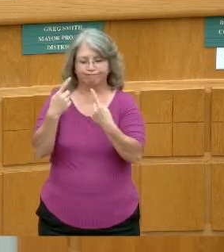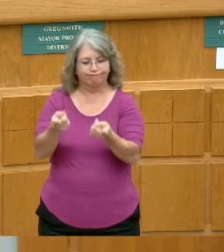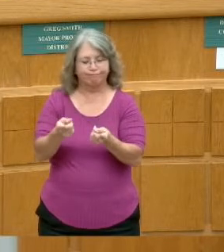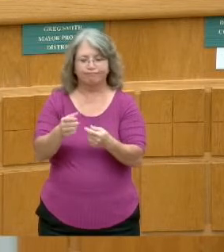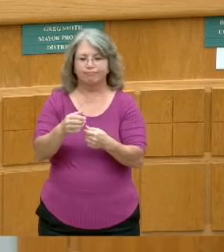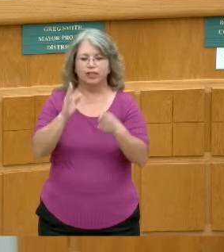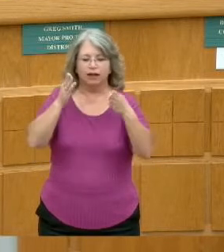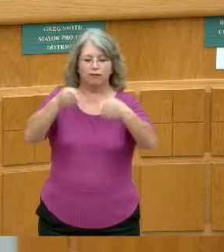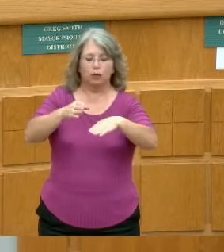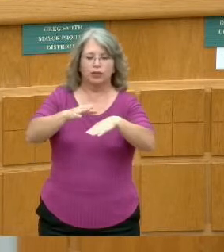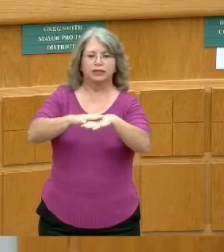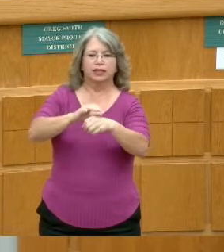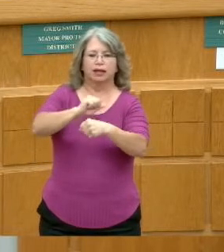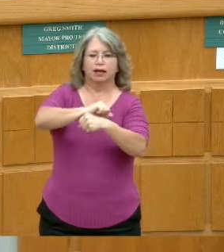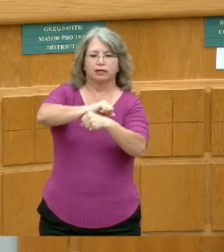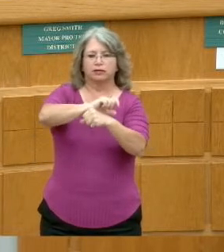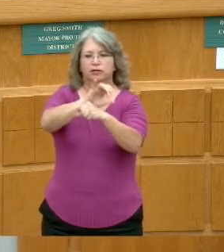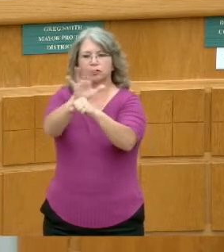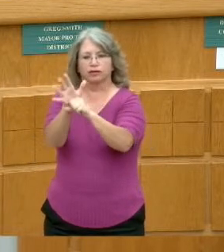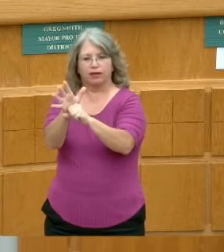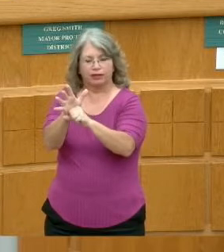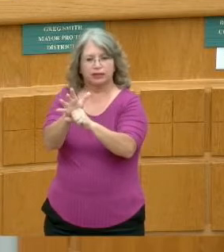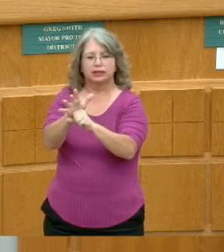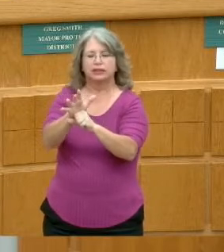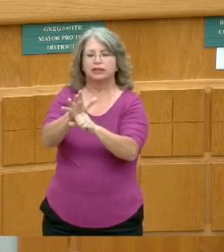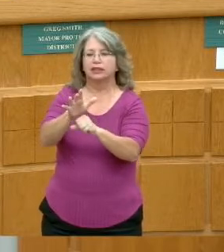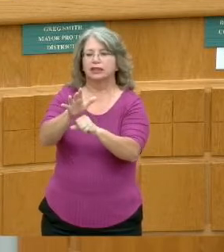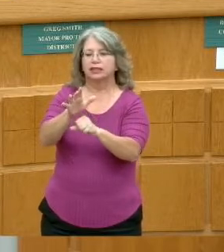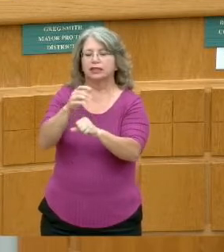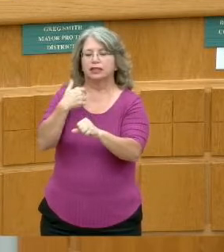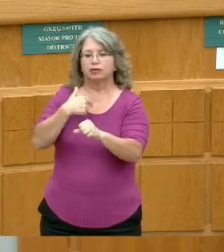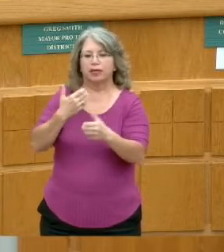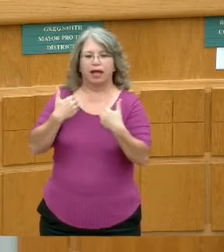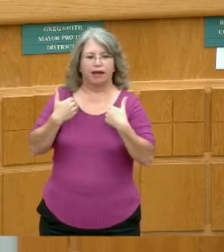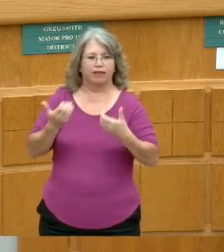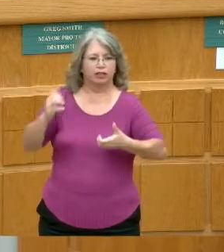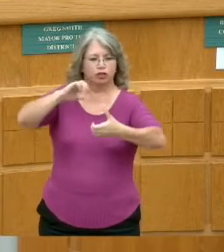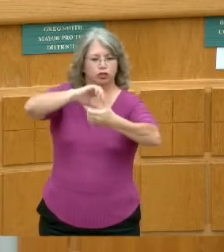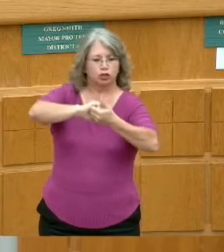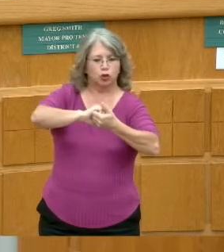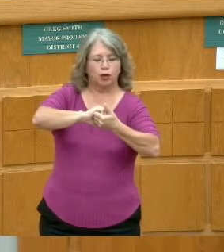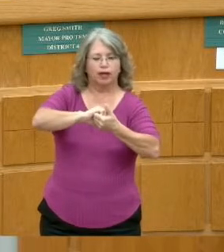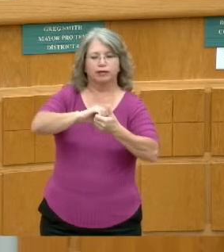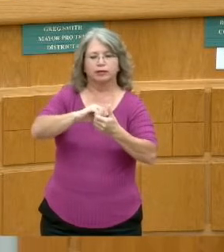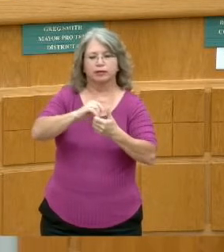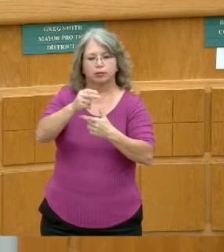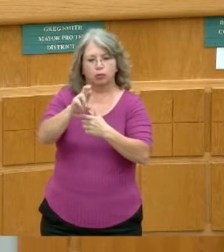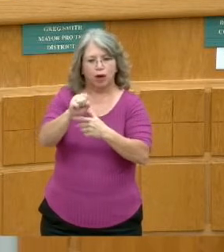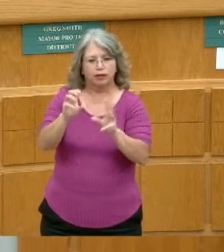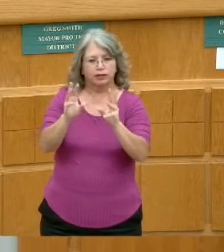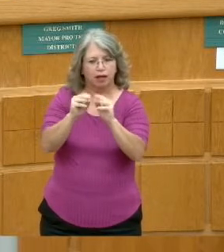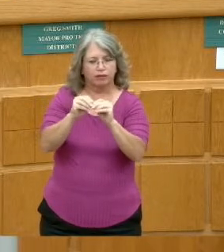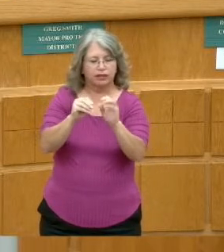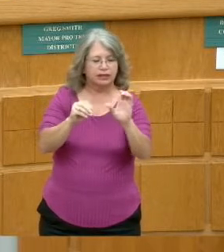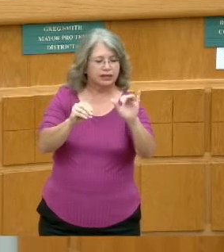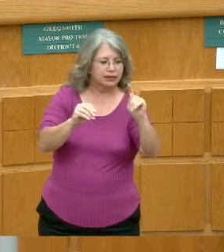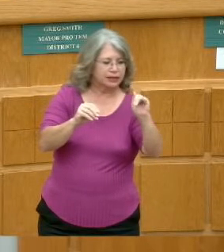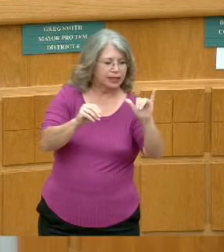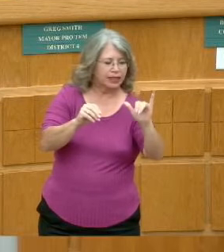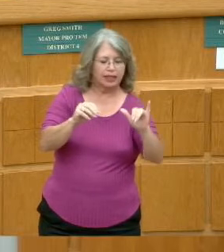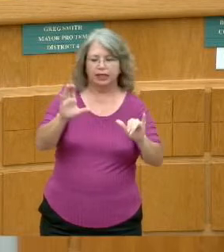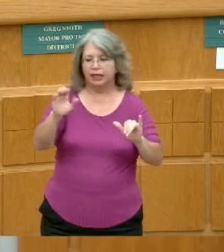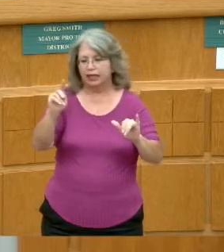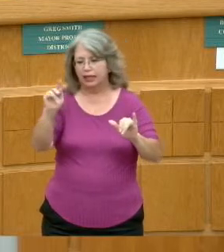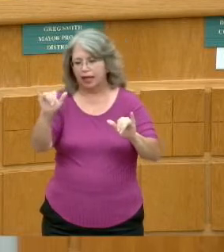the COVID-19 virus, and we have been doing joint press conferences with the city and the county, focusing on things like